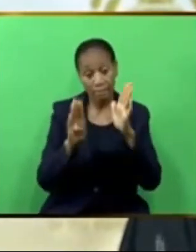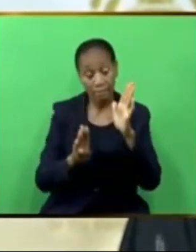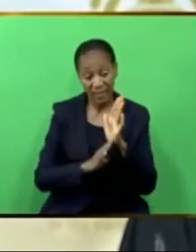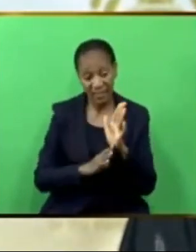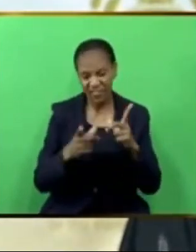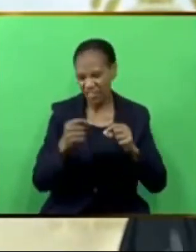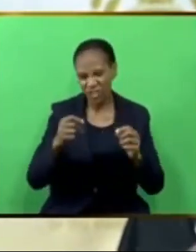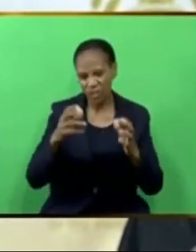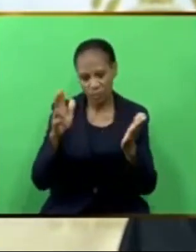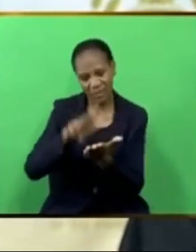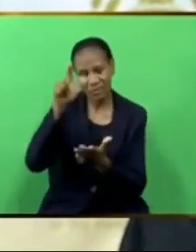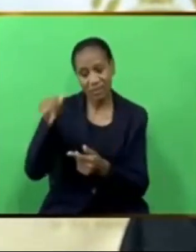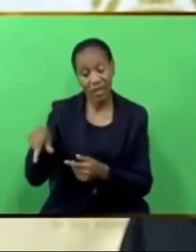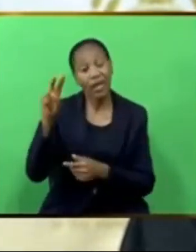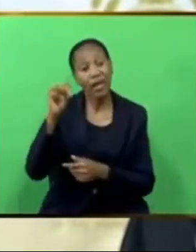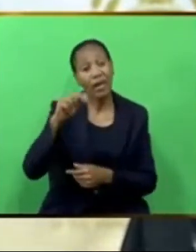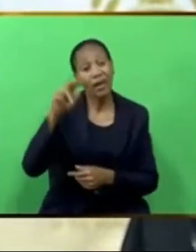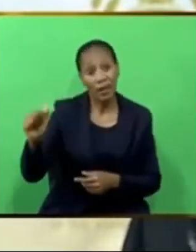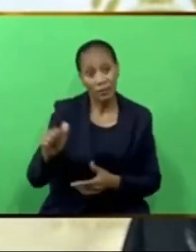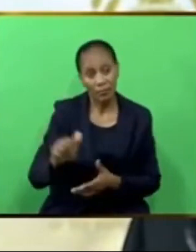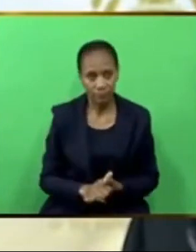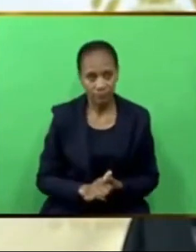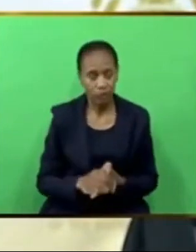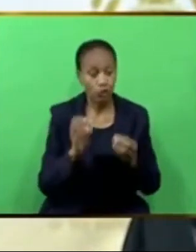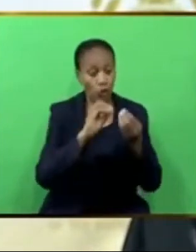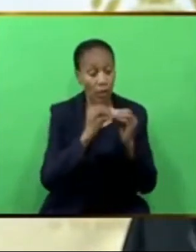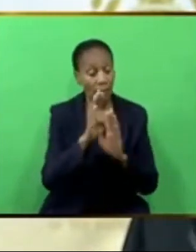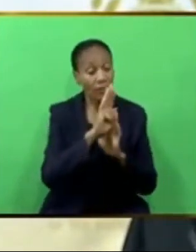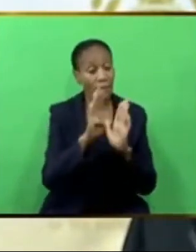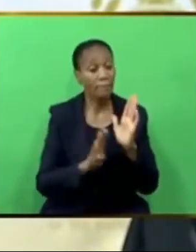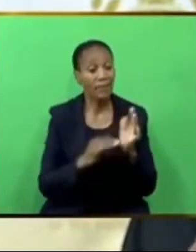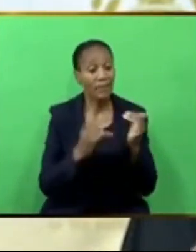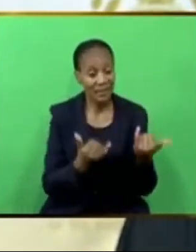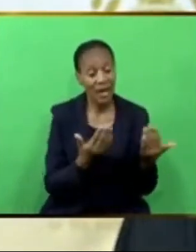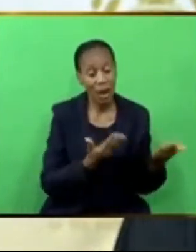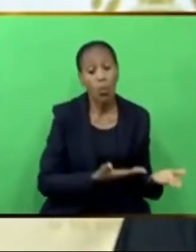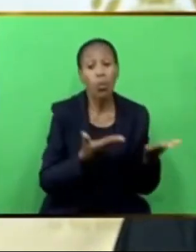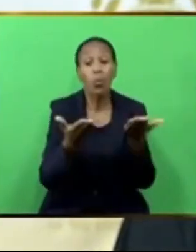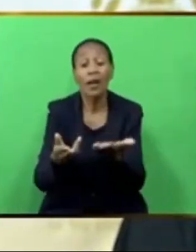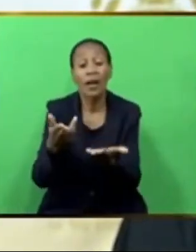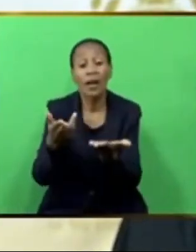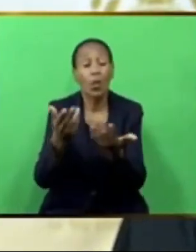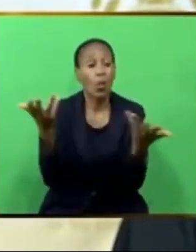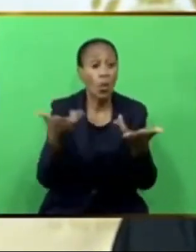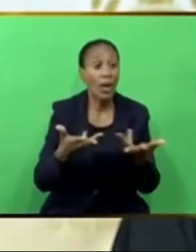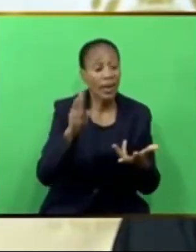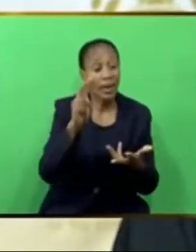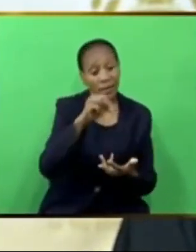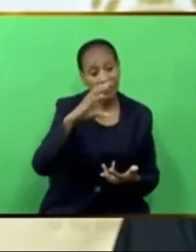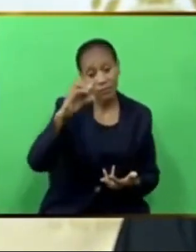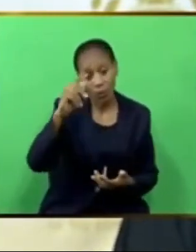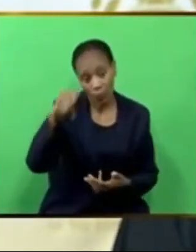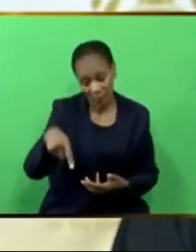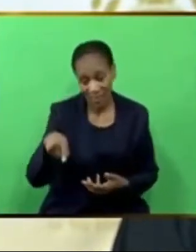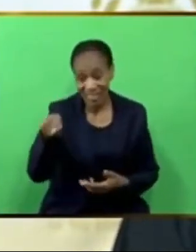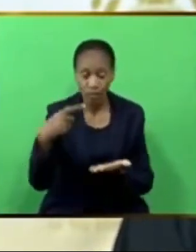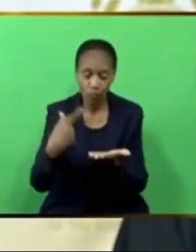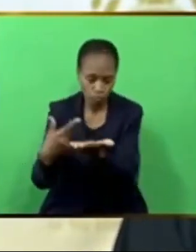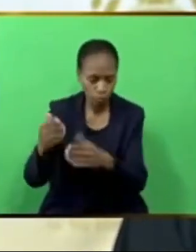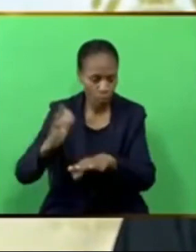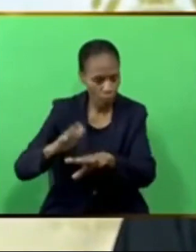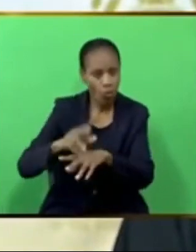Assembly. The amended bill has now been referred to the National Council of Provinces for